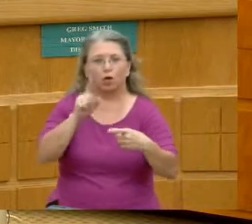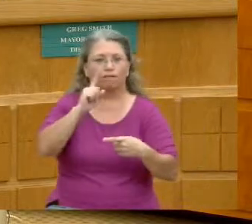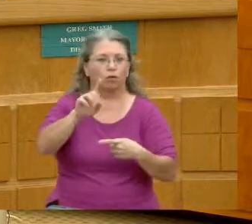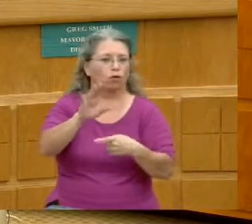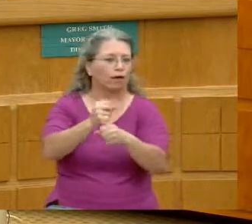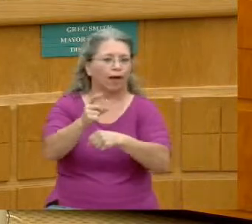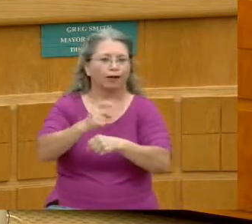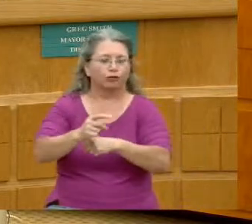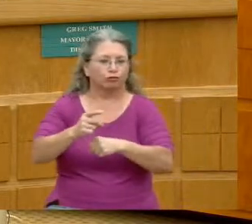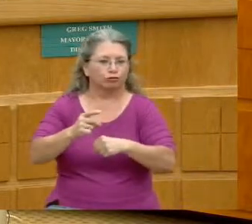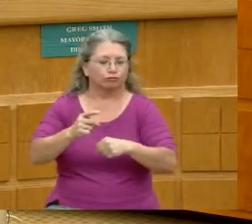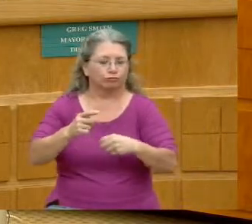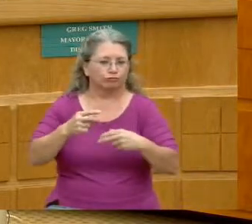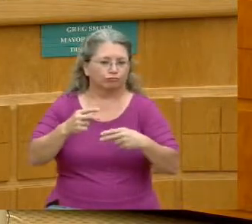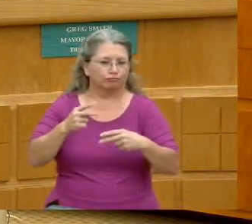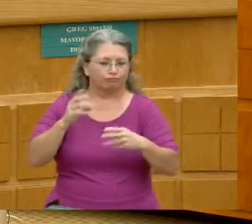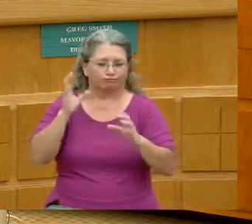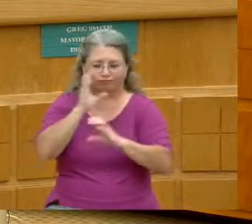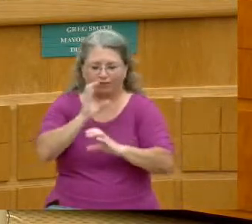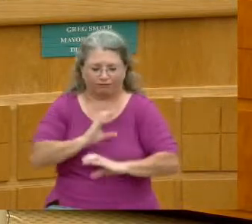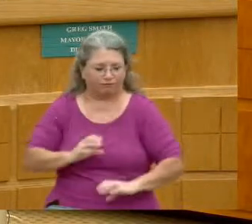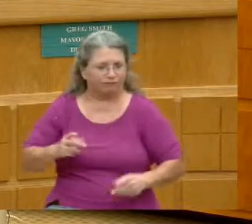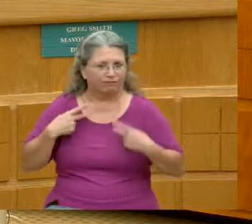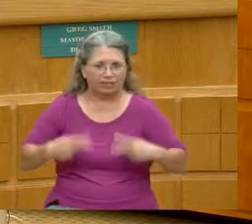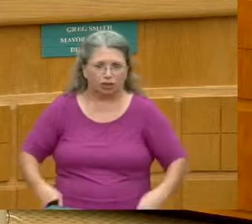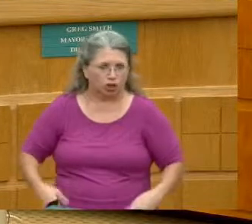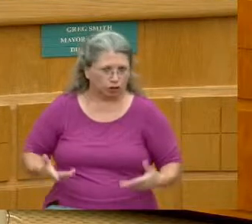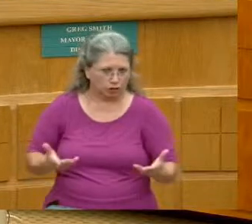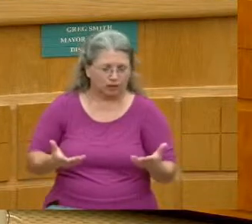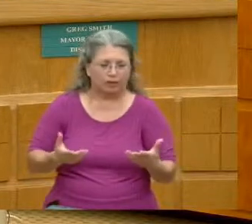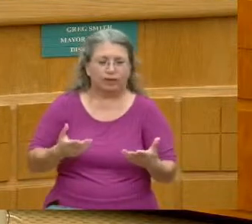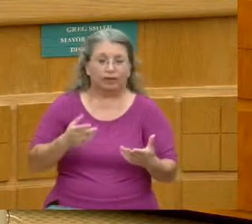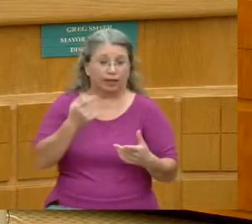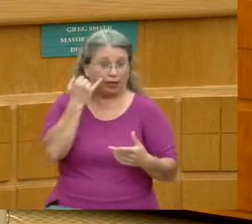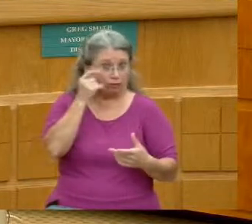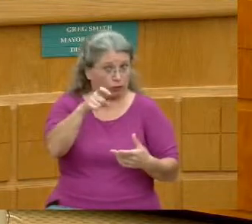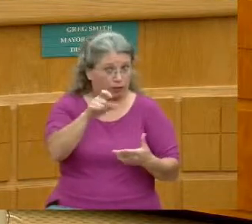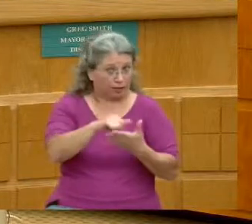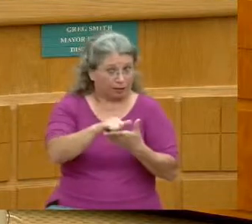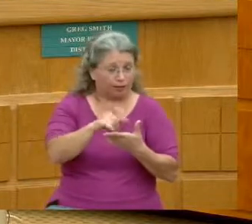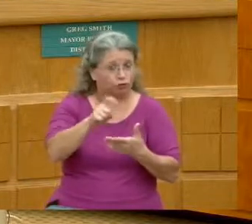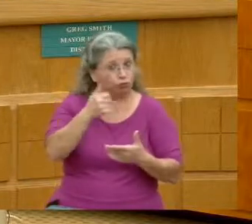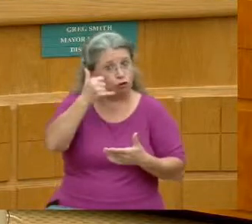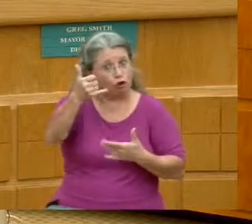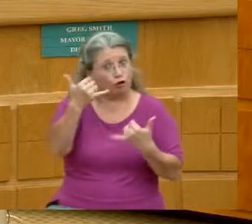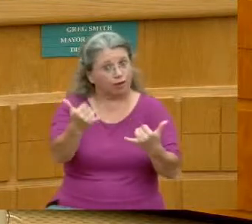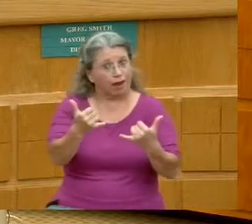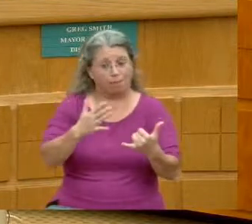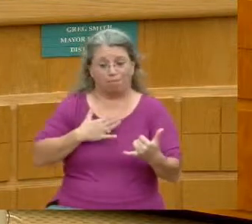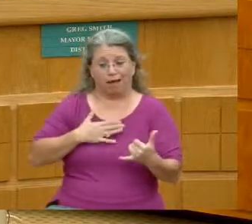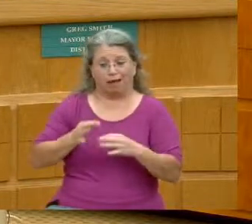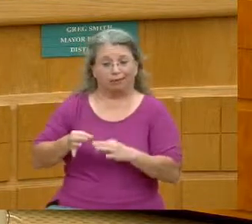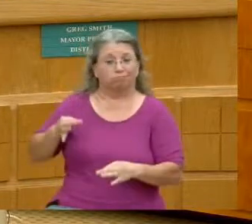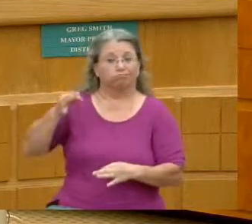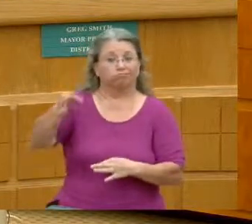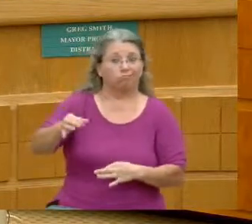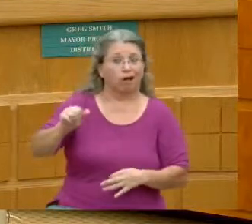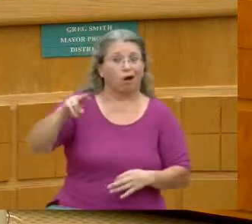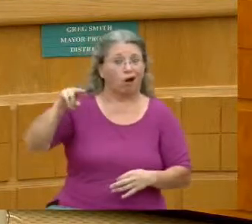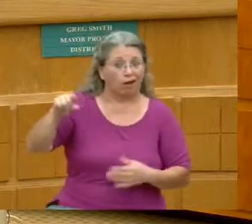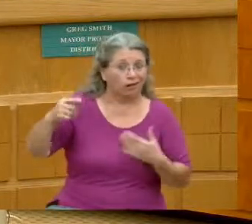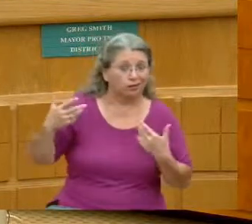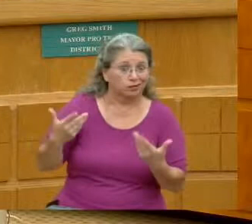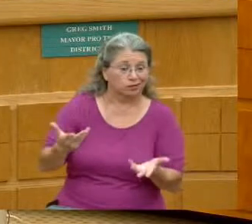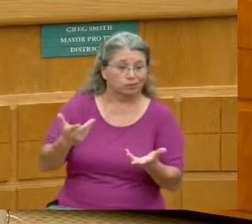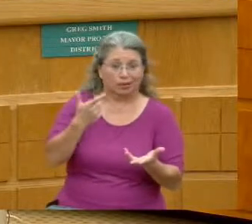should call your doctor now because it may take a long time before you can actually get in there to have that done. So there's a few reasons why